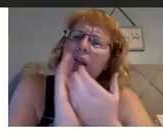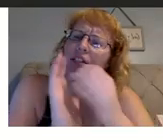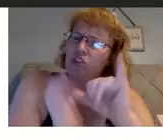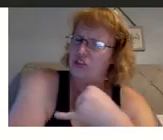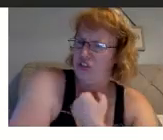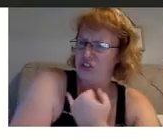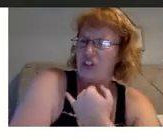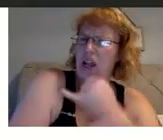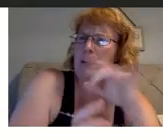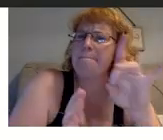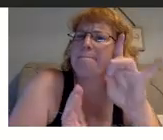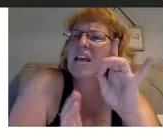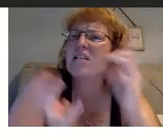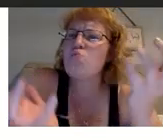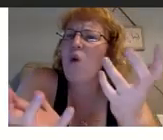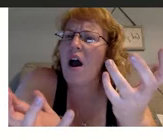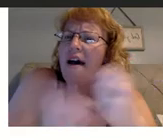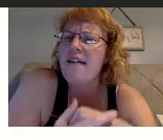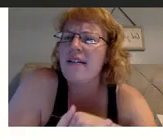chooses?